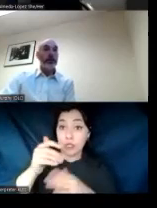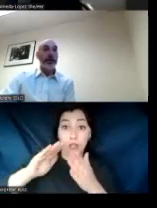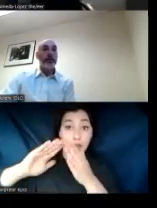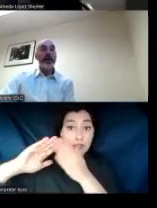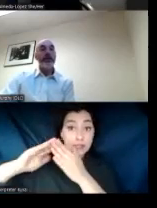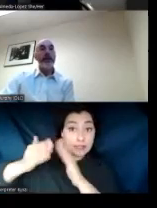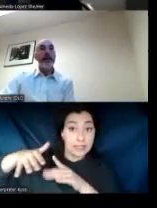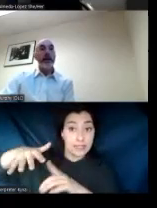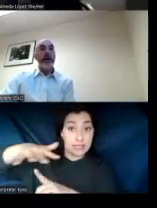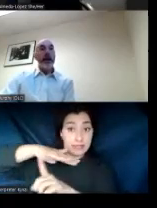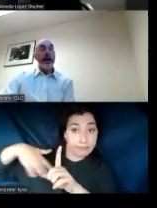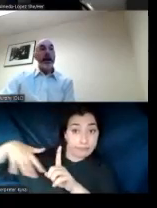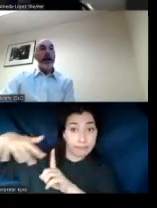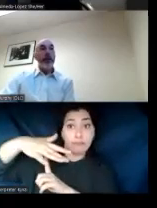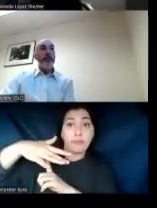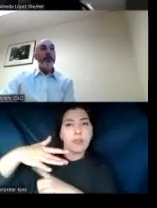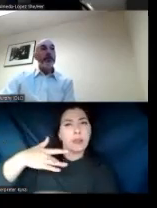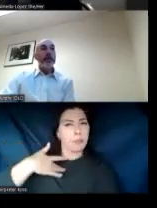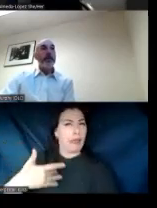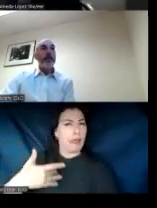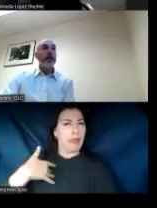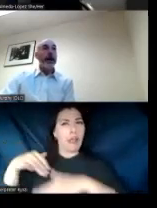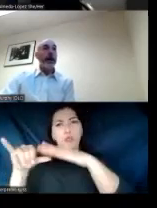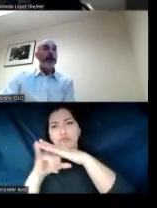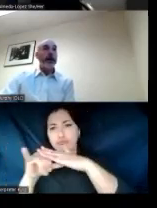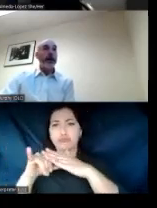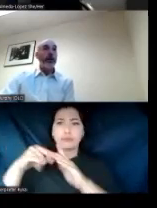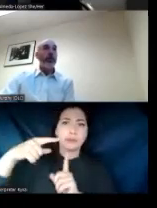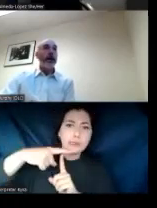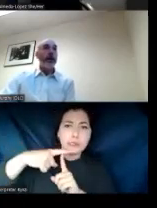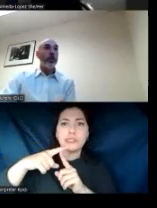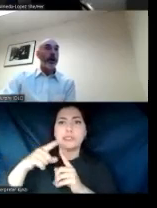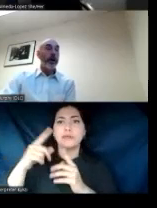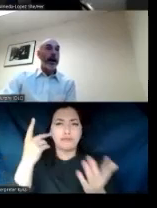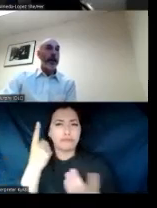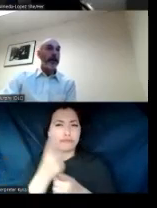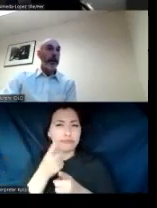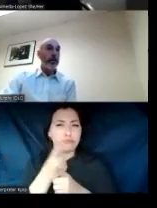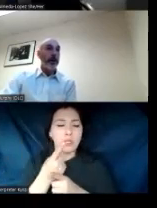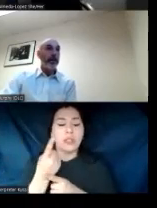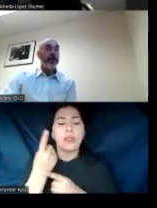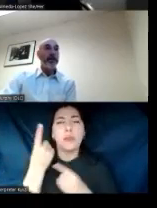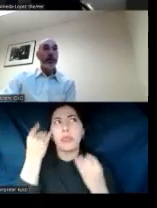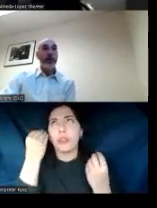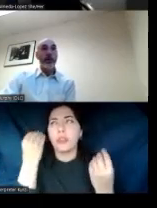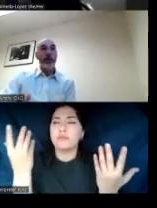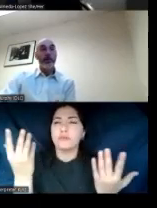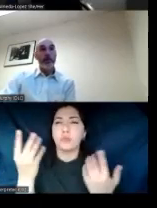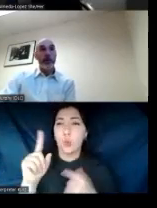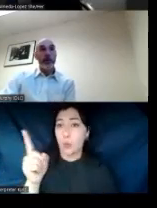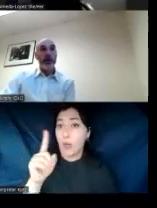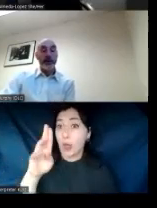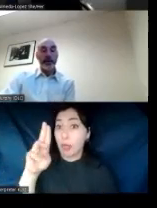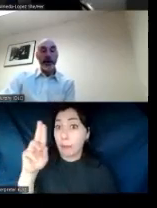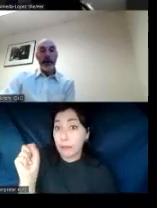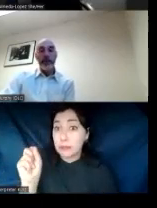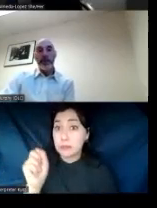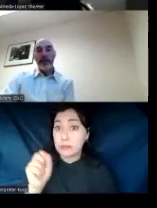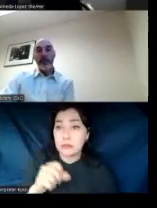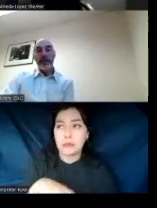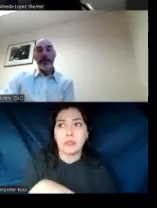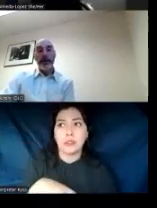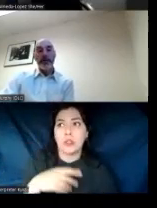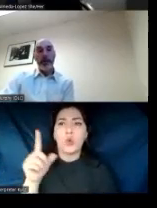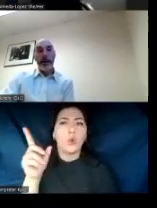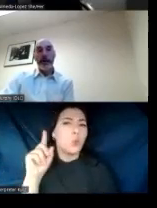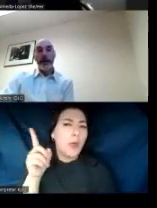public transportation, think about where that bus or closest